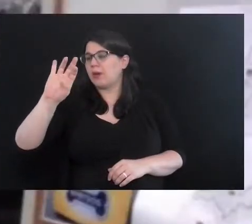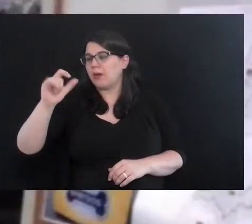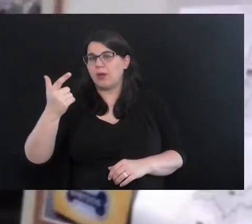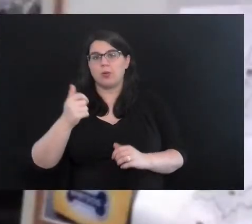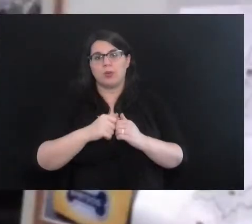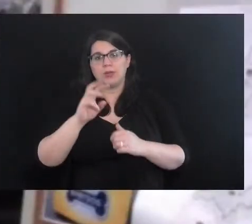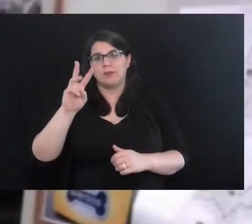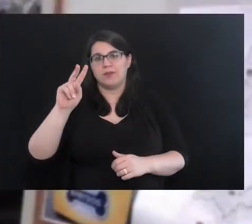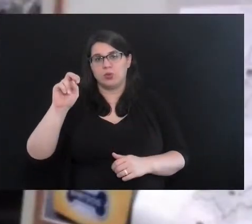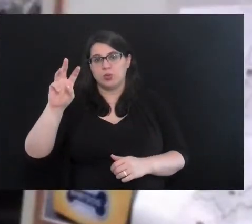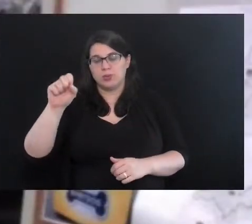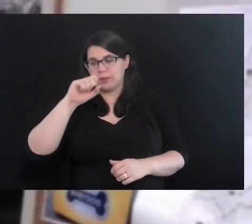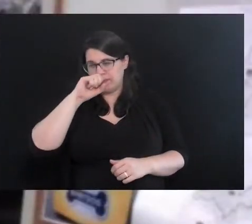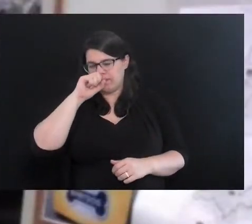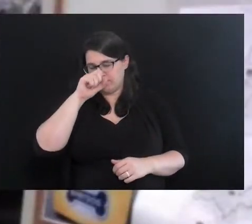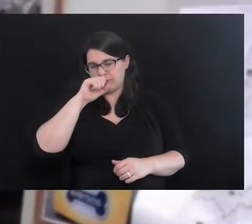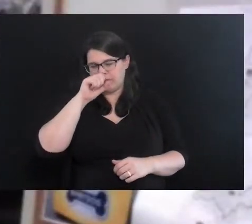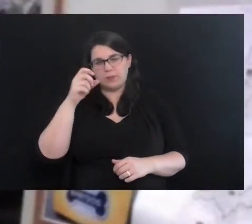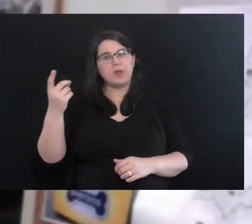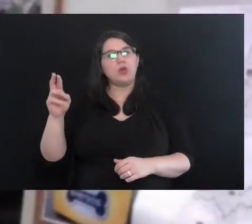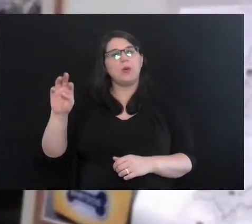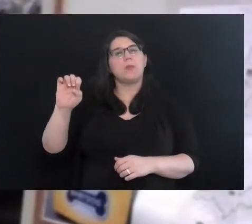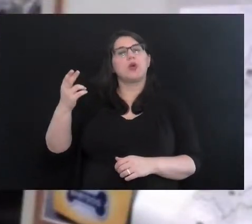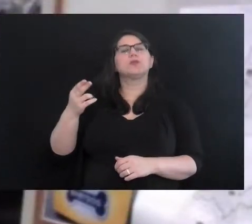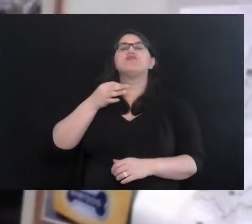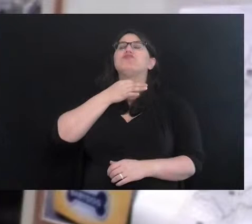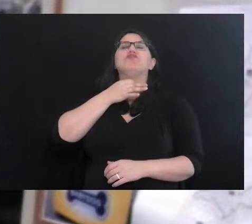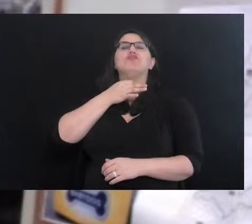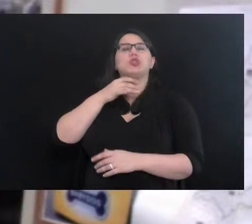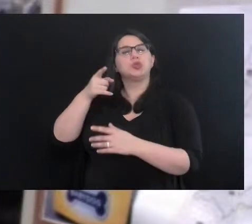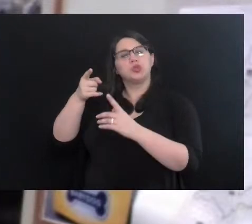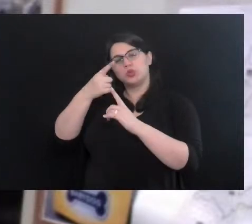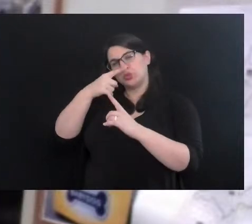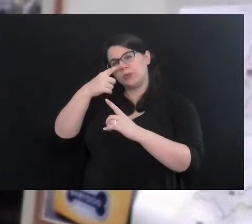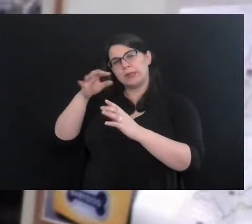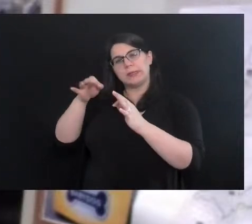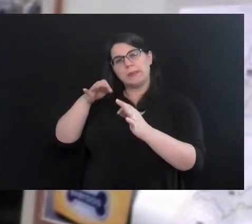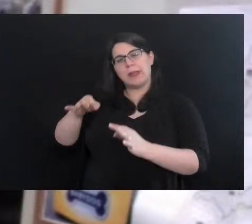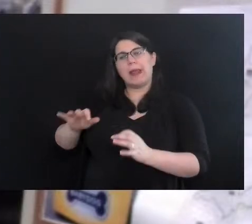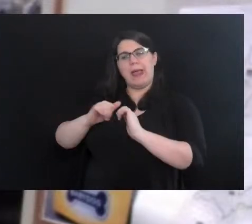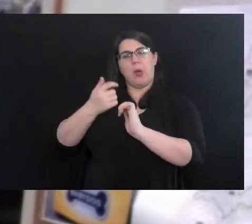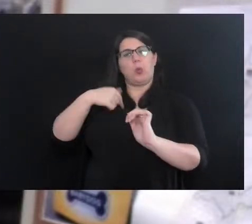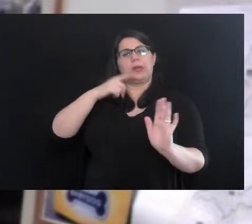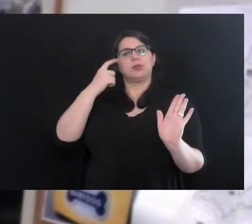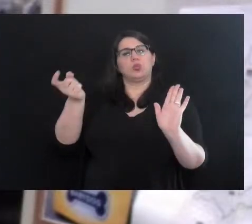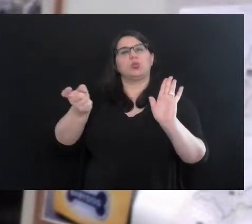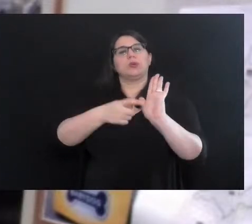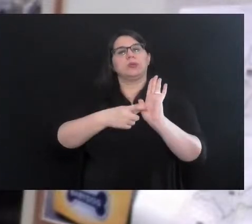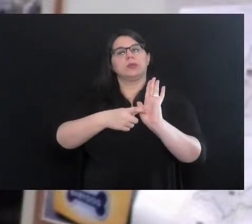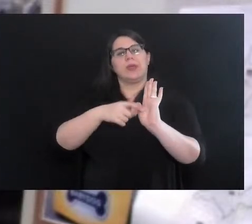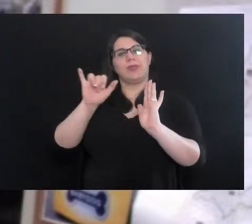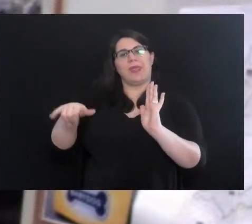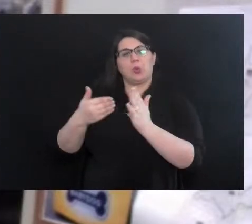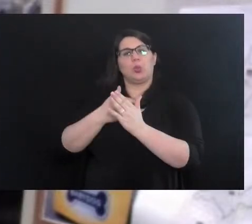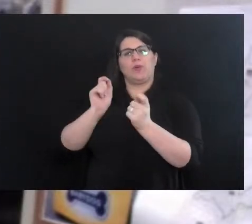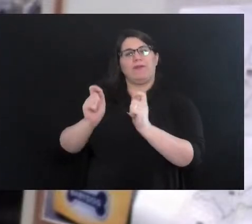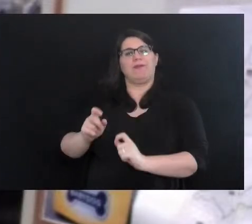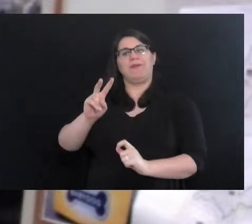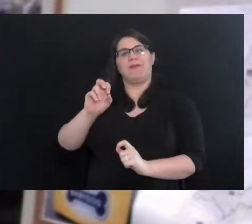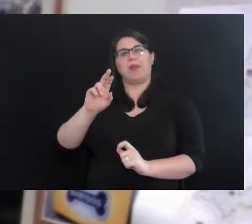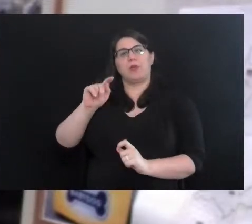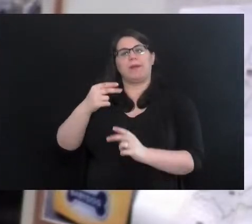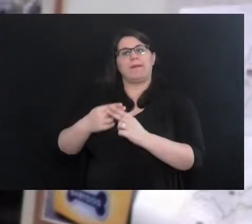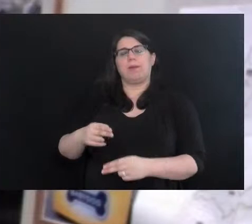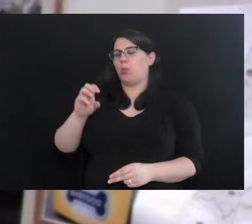wondering if you would tell us a little bit about our ability to identify the Omicron variant. We're already actively looking for that, and